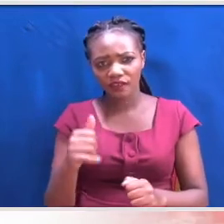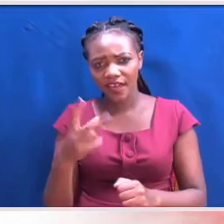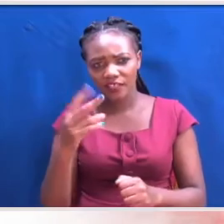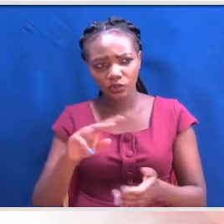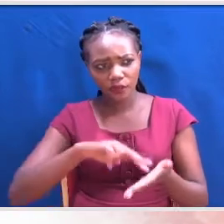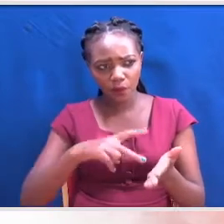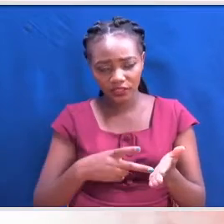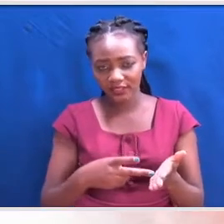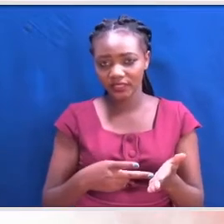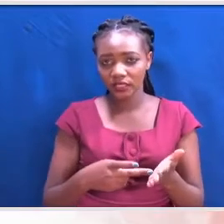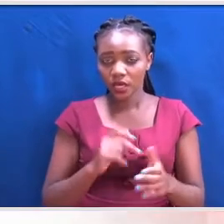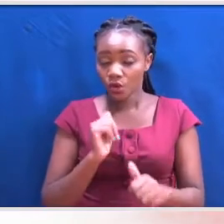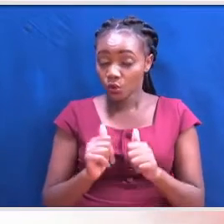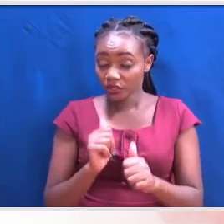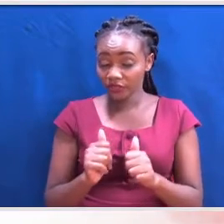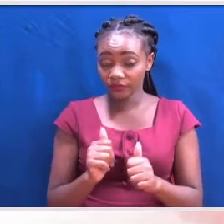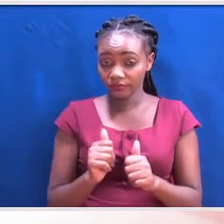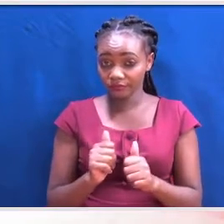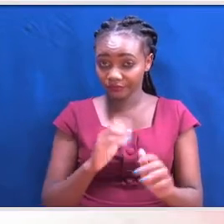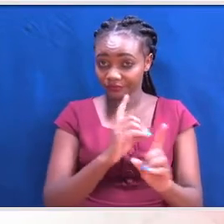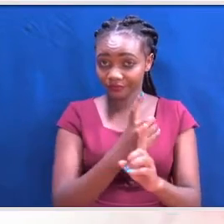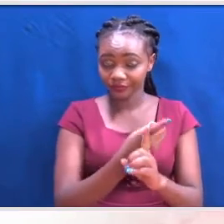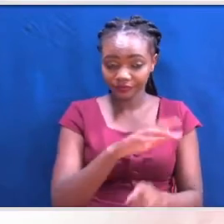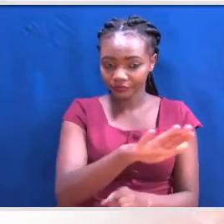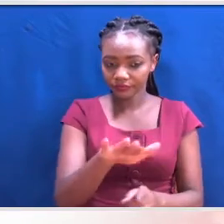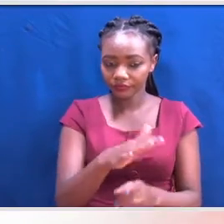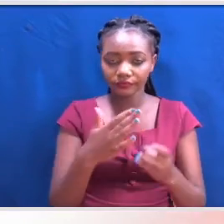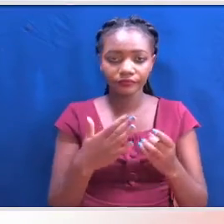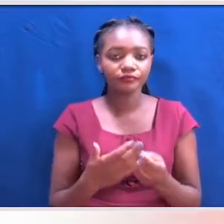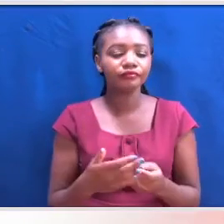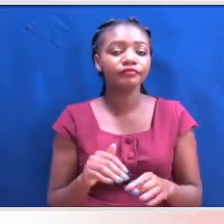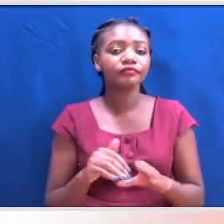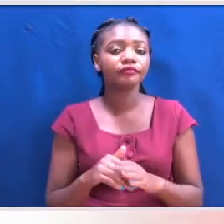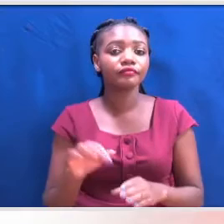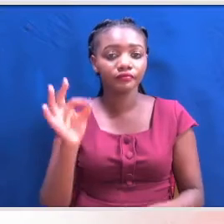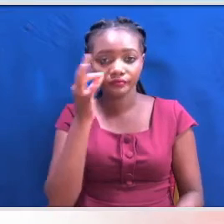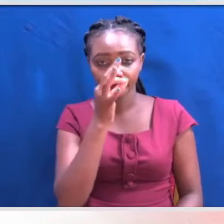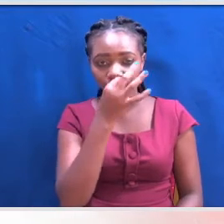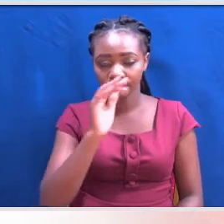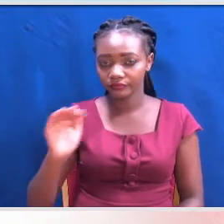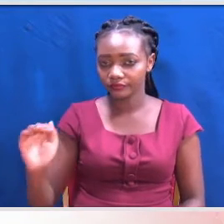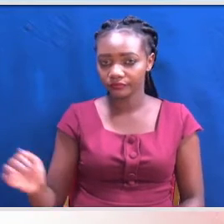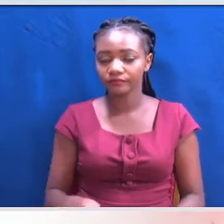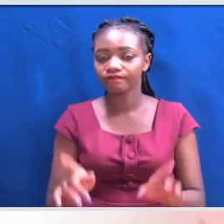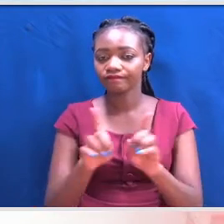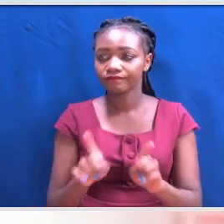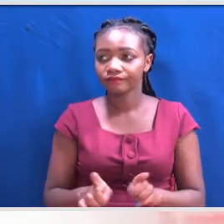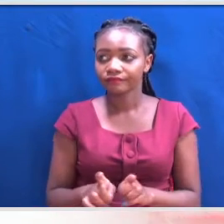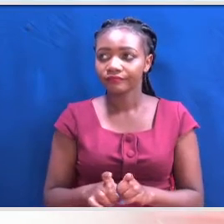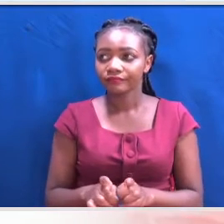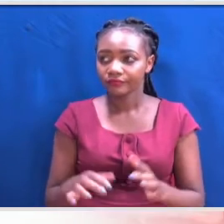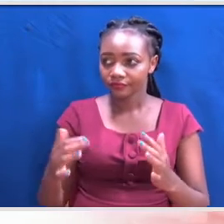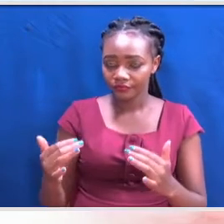projects that are currently at different stages of completion within Nyeri County. The corporation is